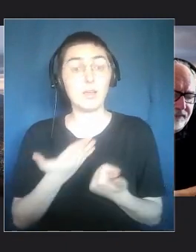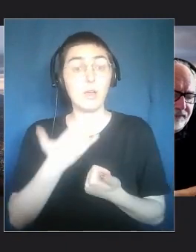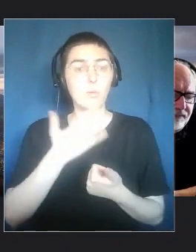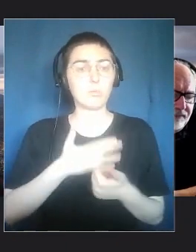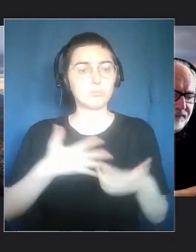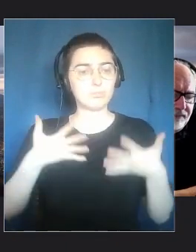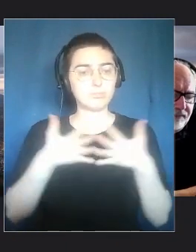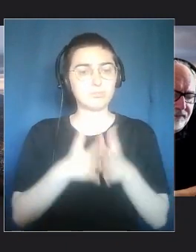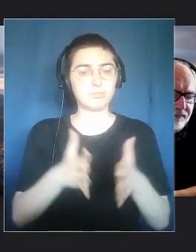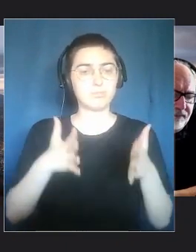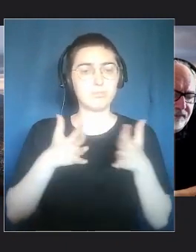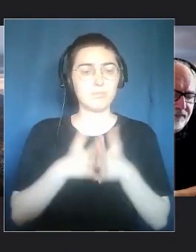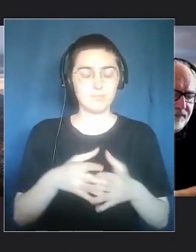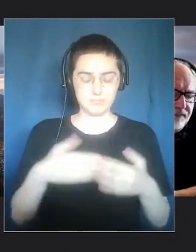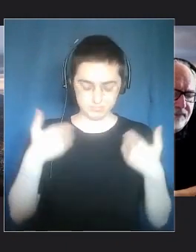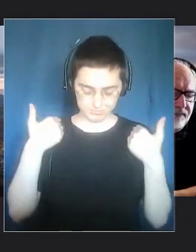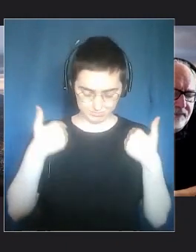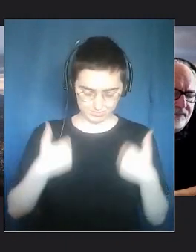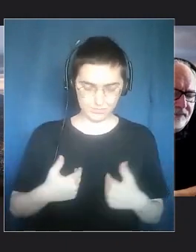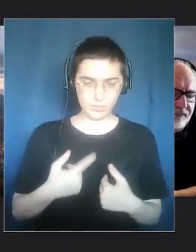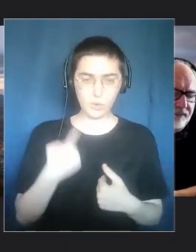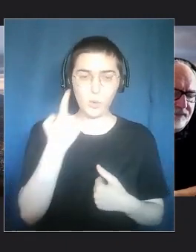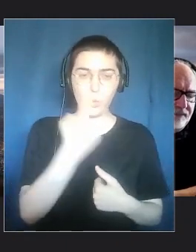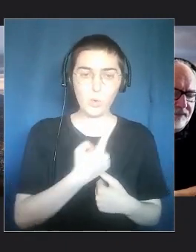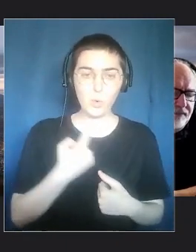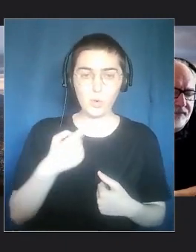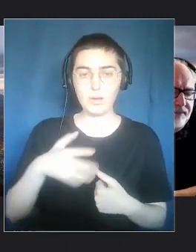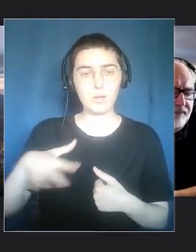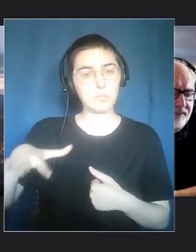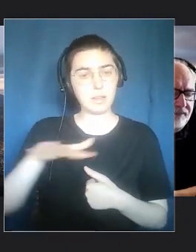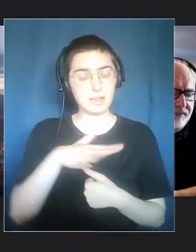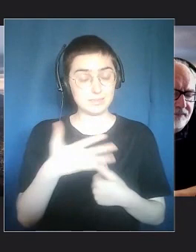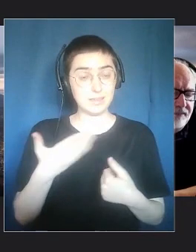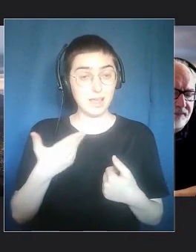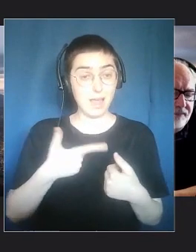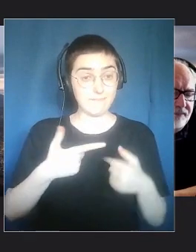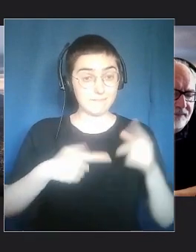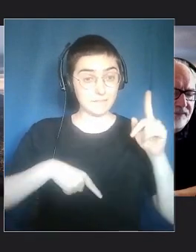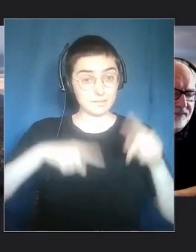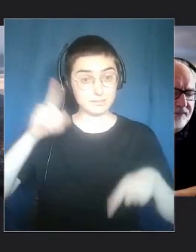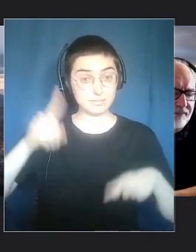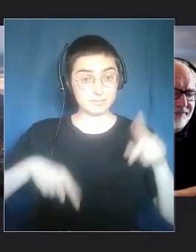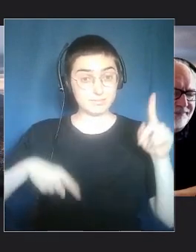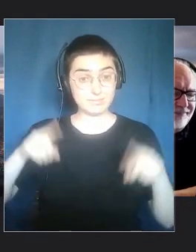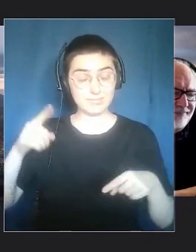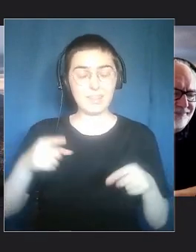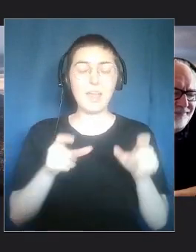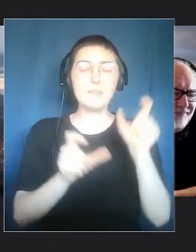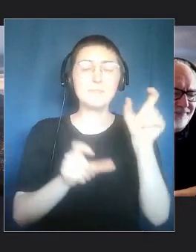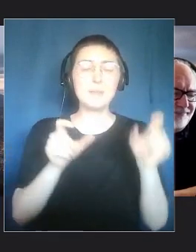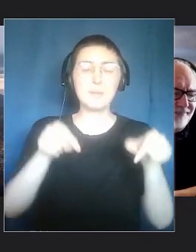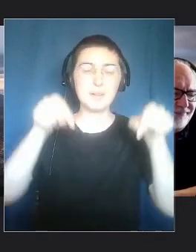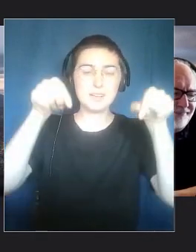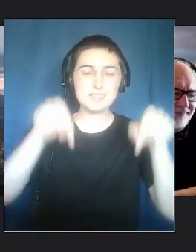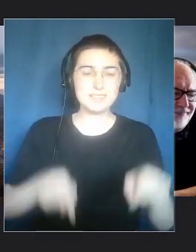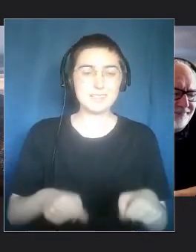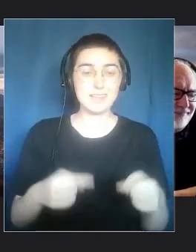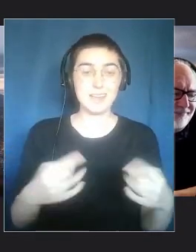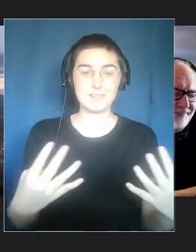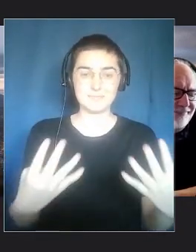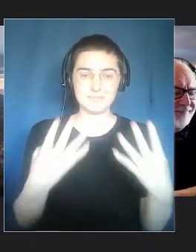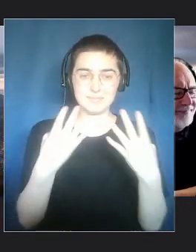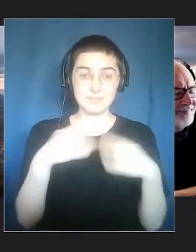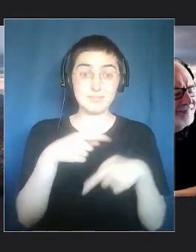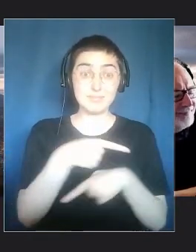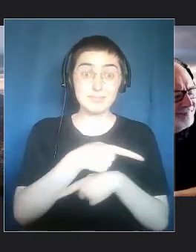across generations? Is there the willingness to share the stories? What are the differences? And amongst our participants,